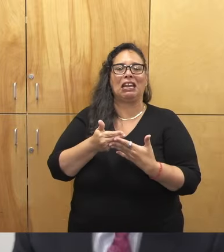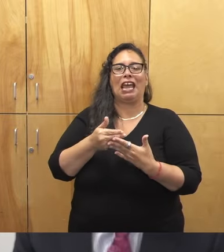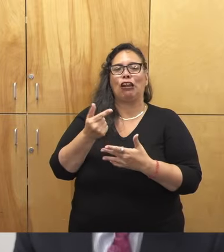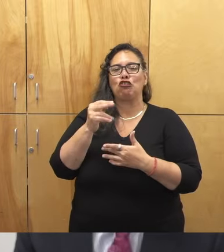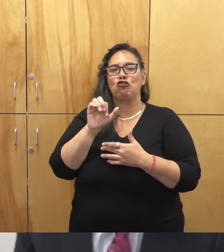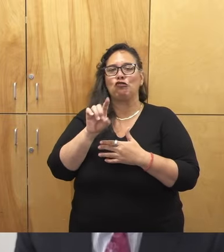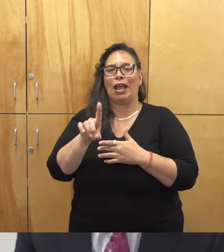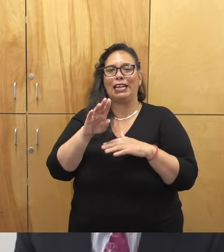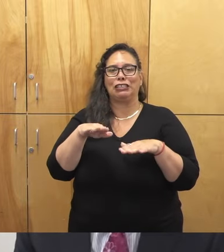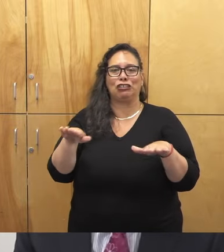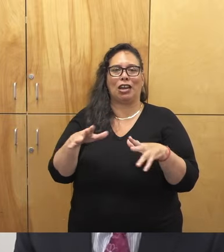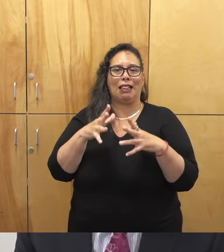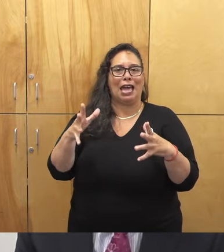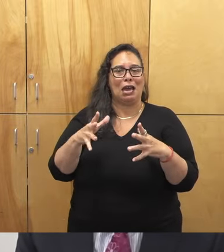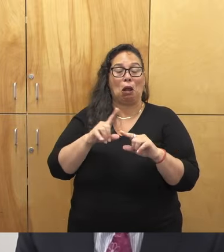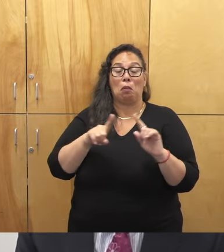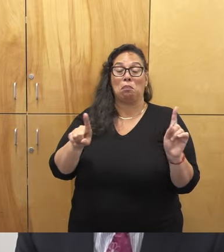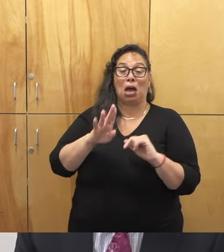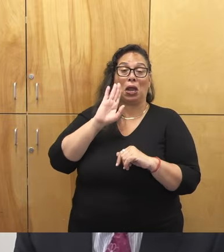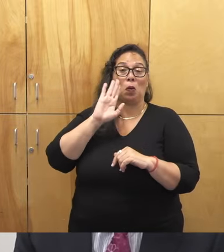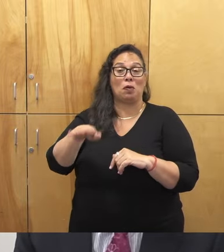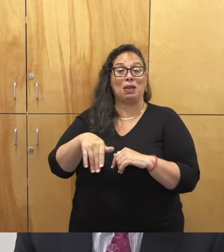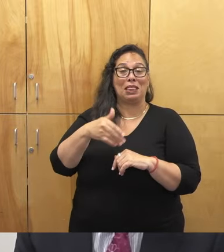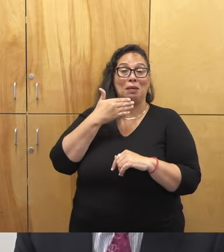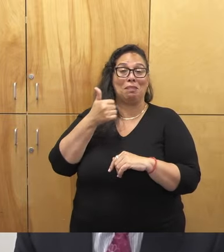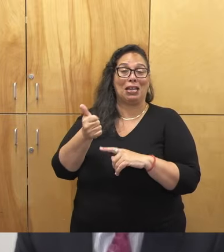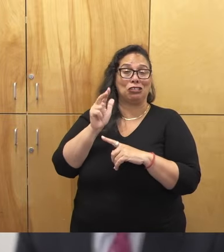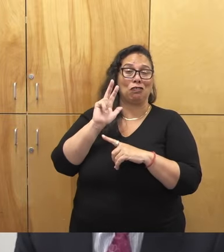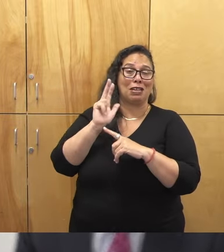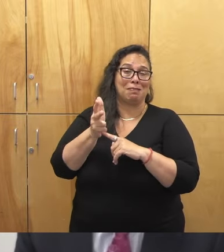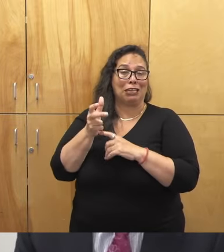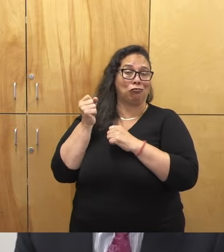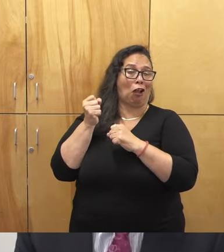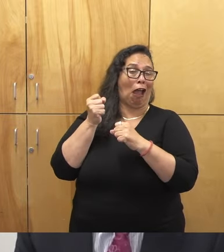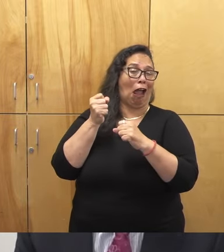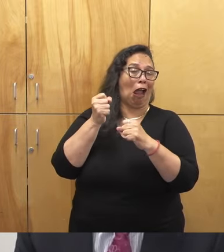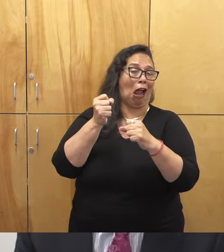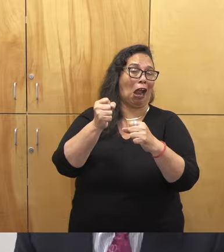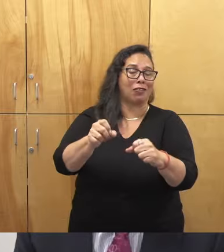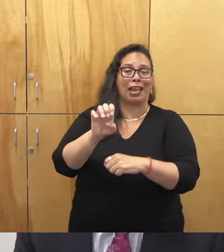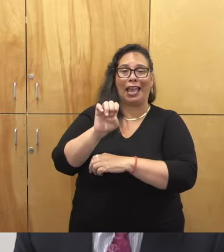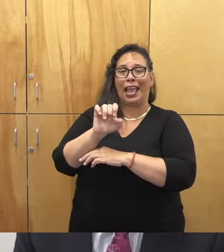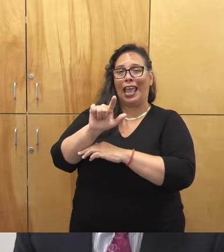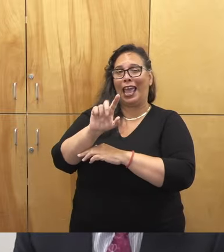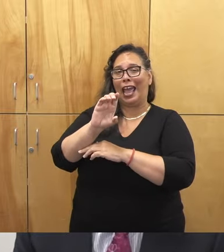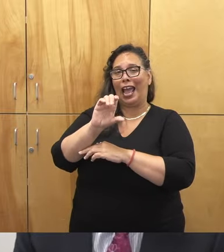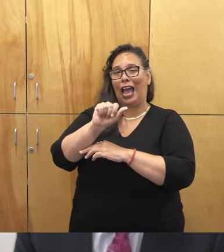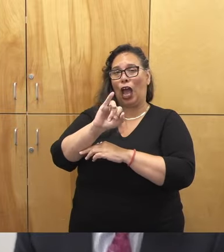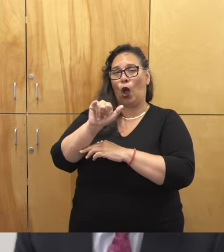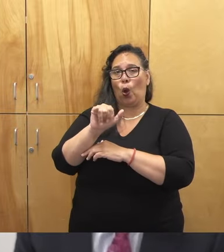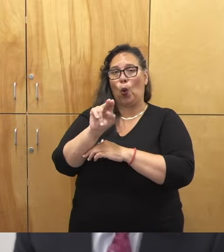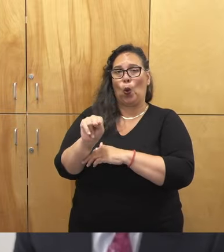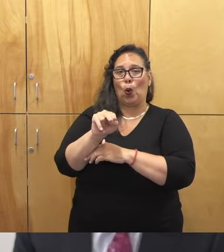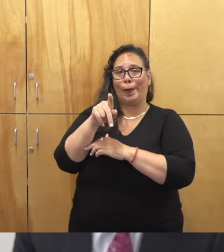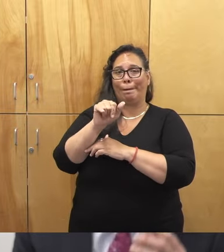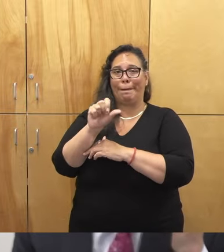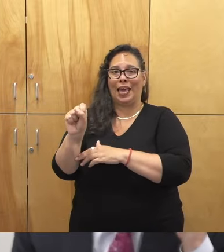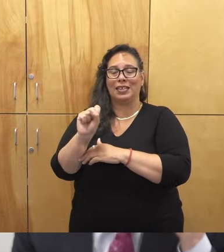down through that through the Cajon Pass. I'd like to acknowledge Coach Don and his wife,